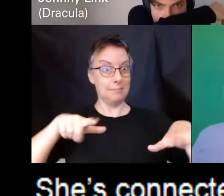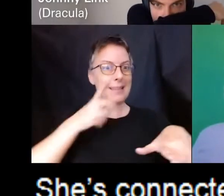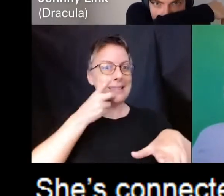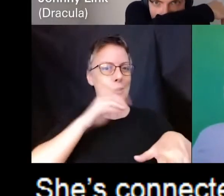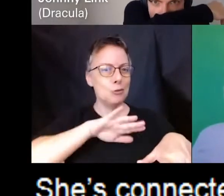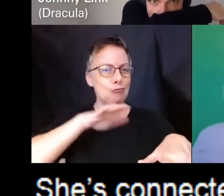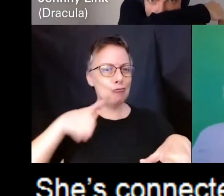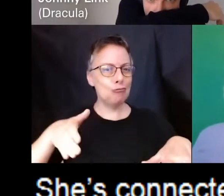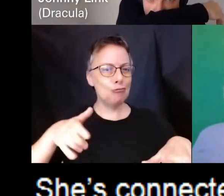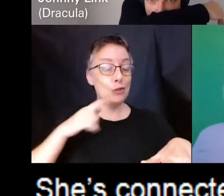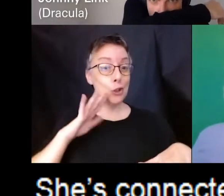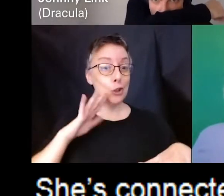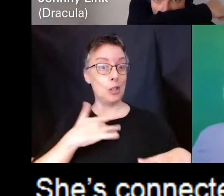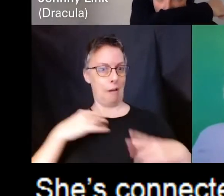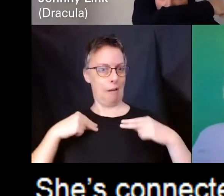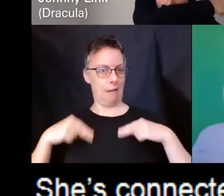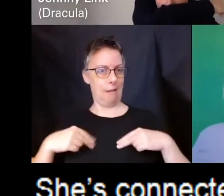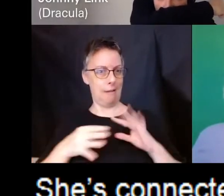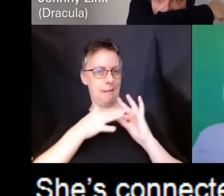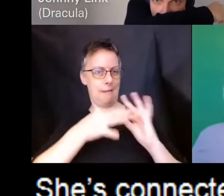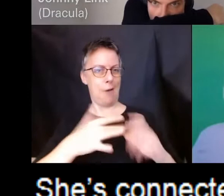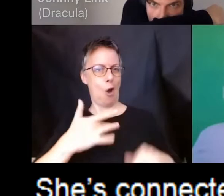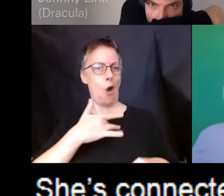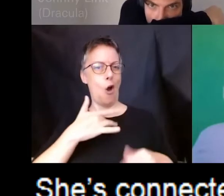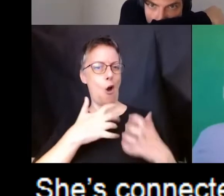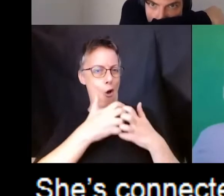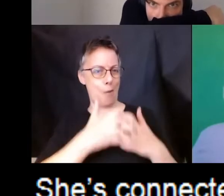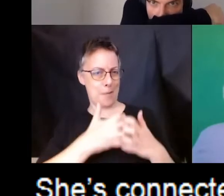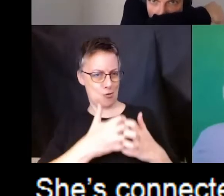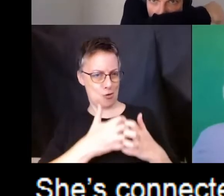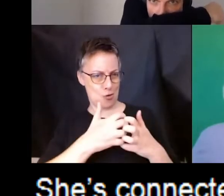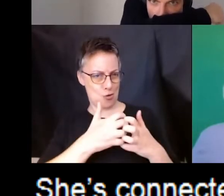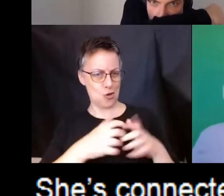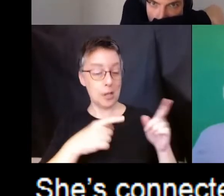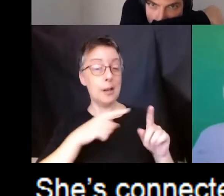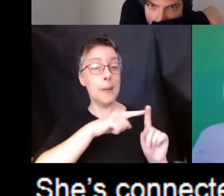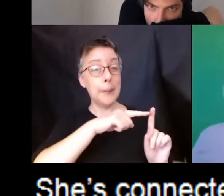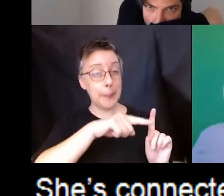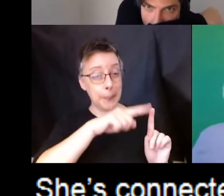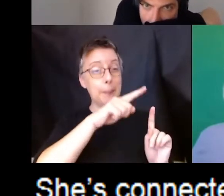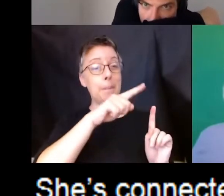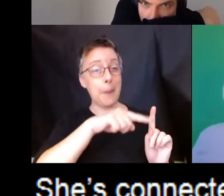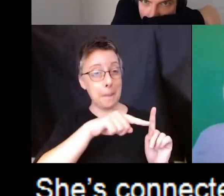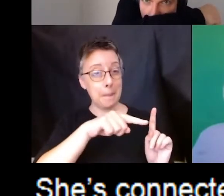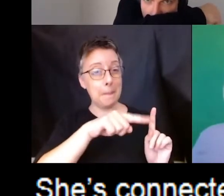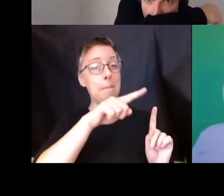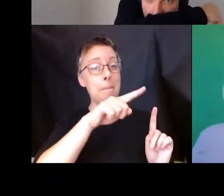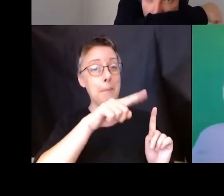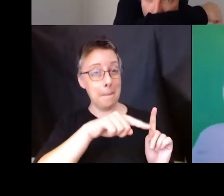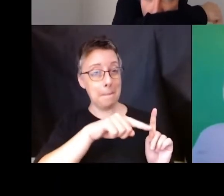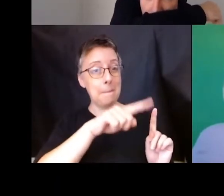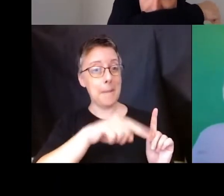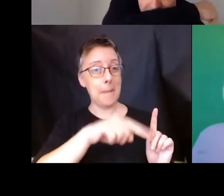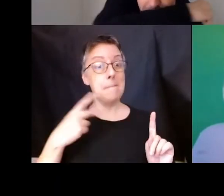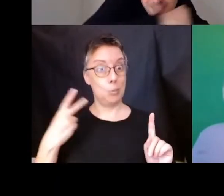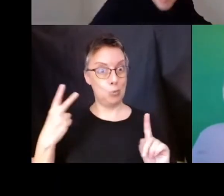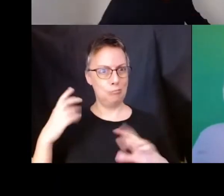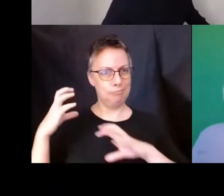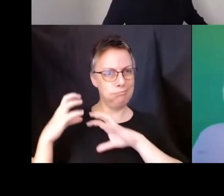She's connected to a heart monitor, in which weekly beeps as they engage in a silent battle.